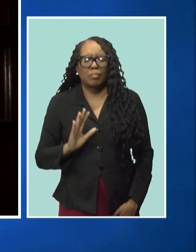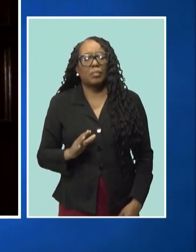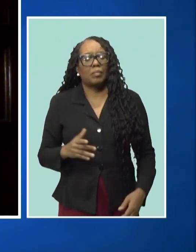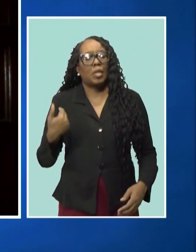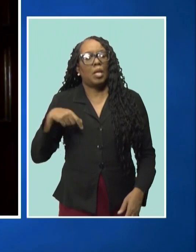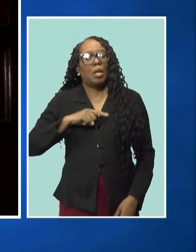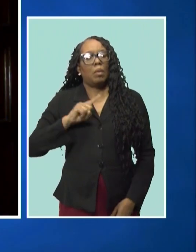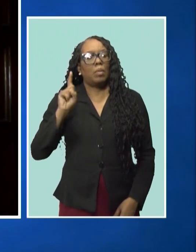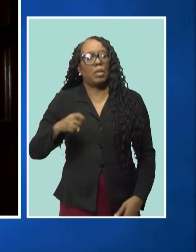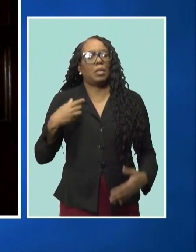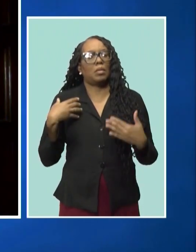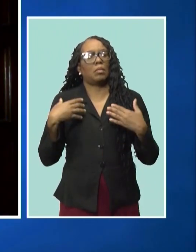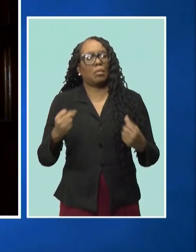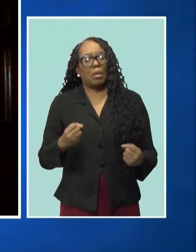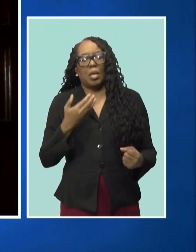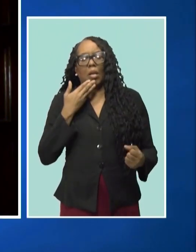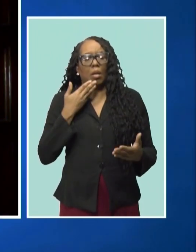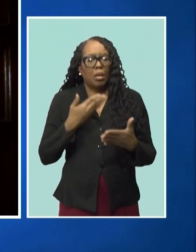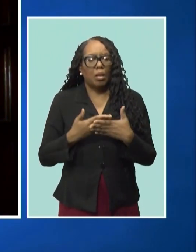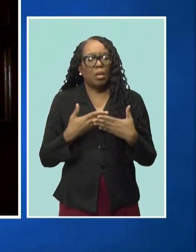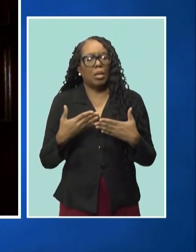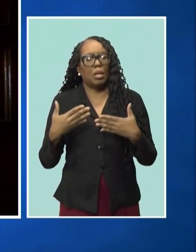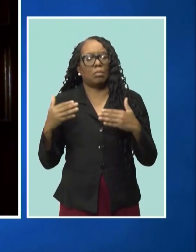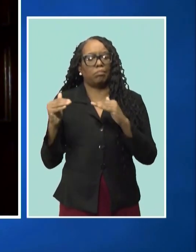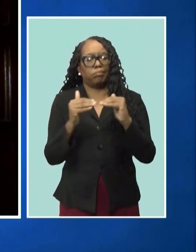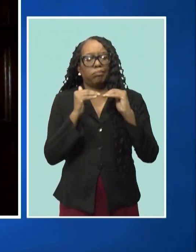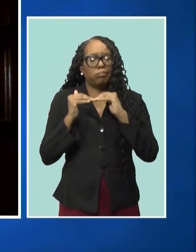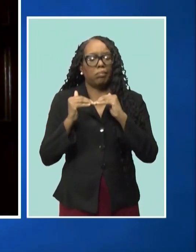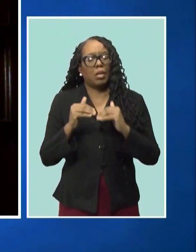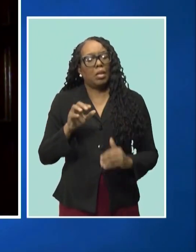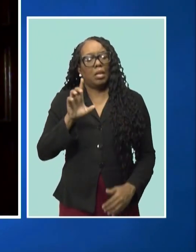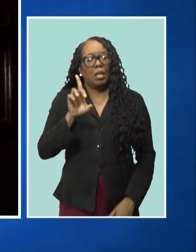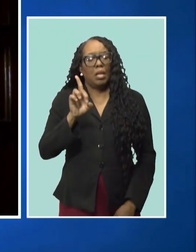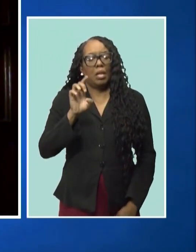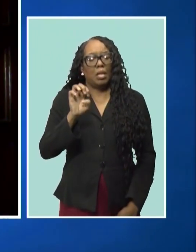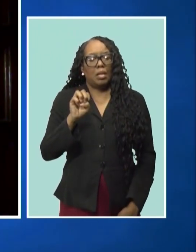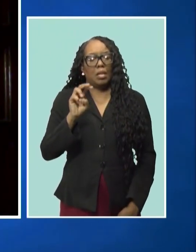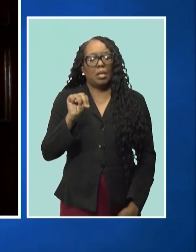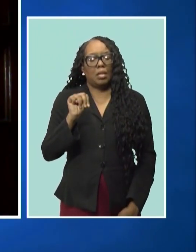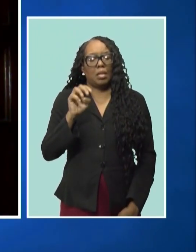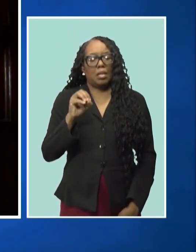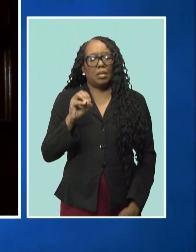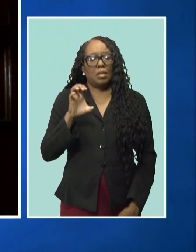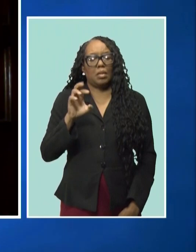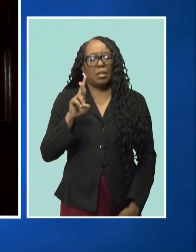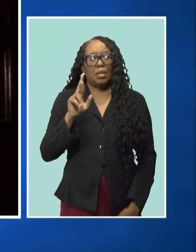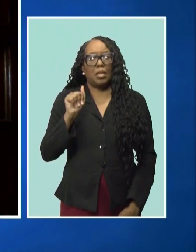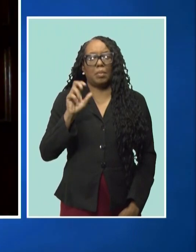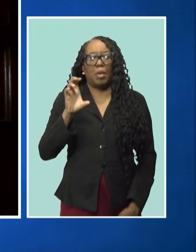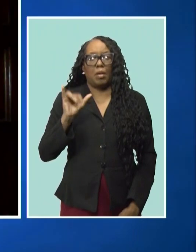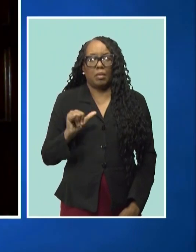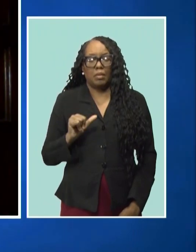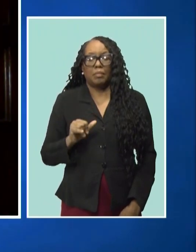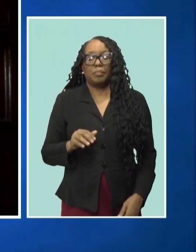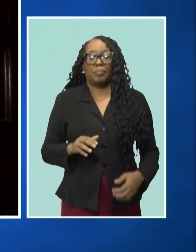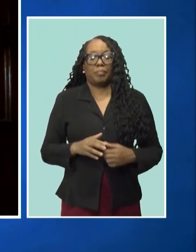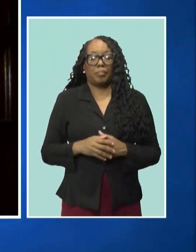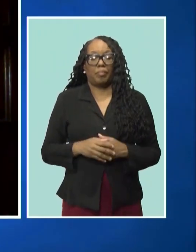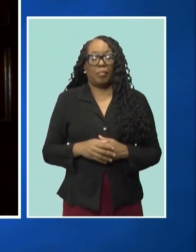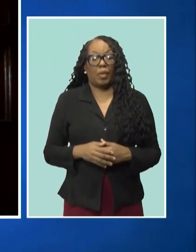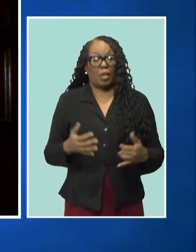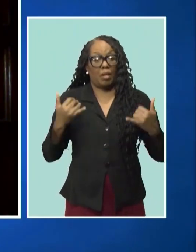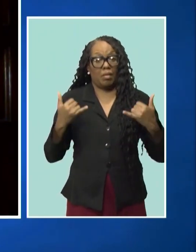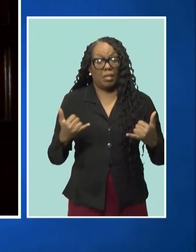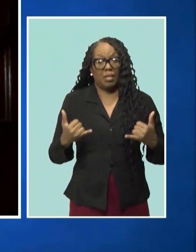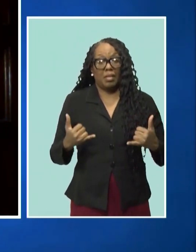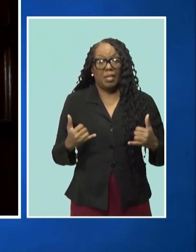democracy. We are in an era where everything is